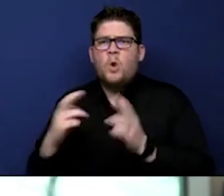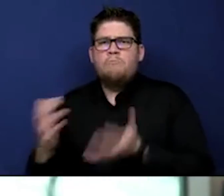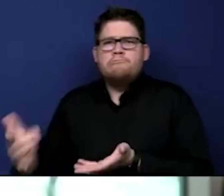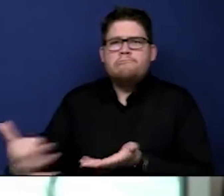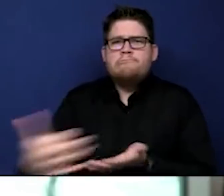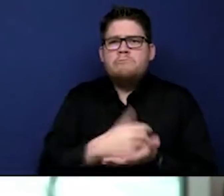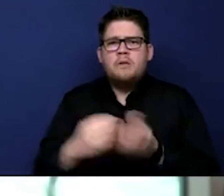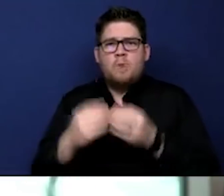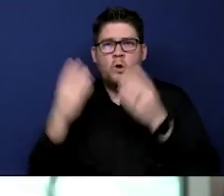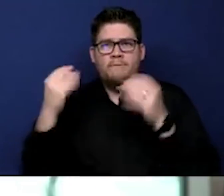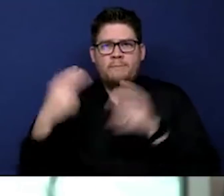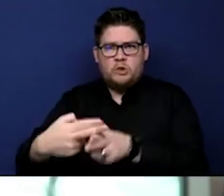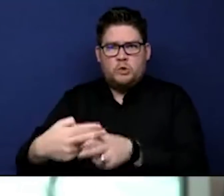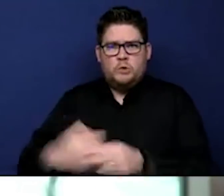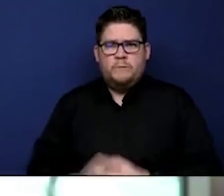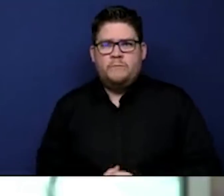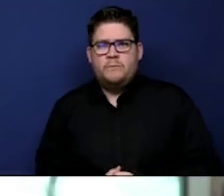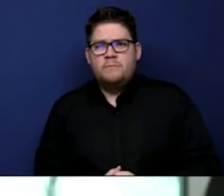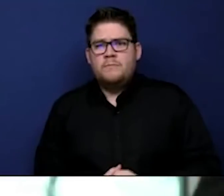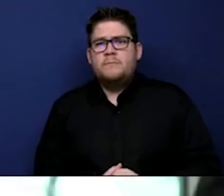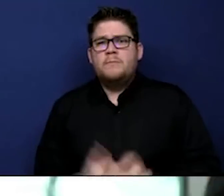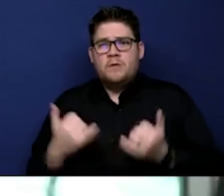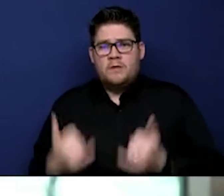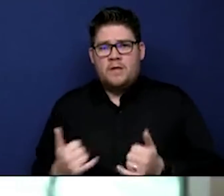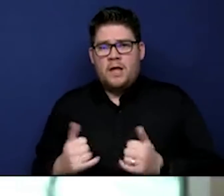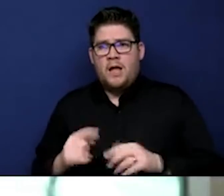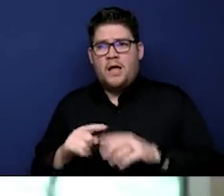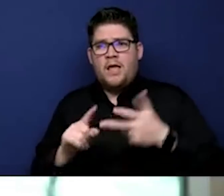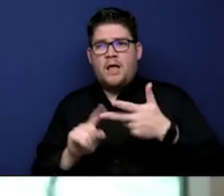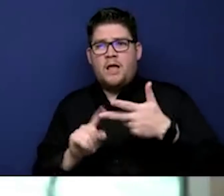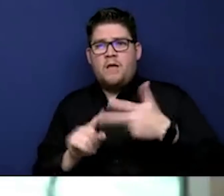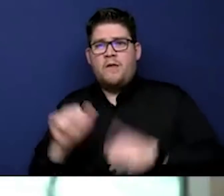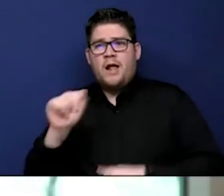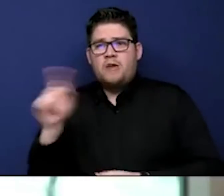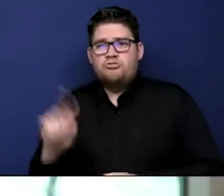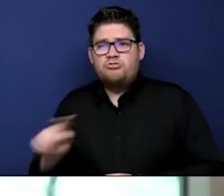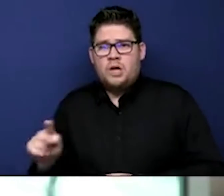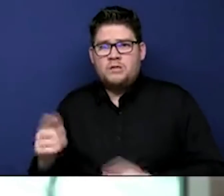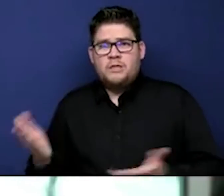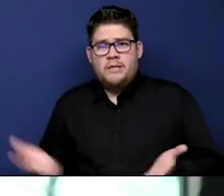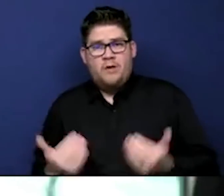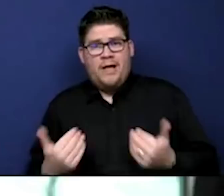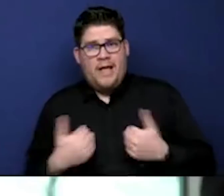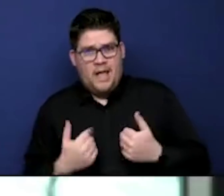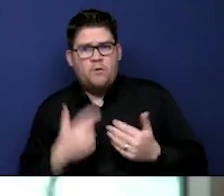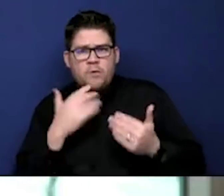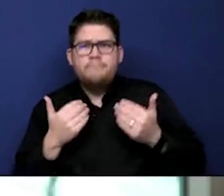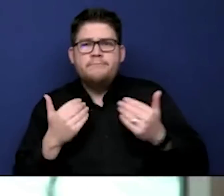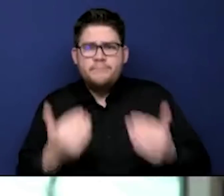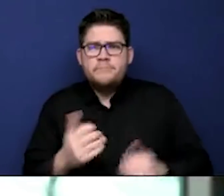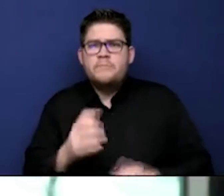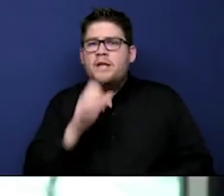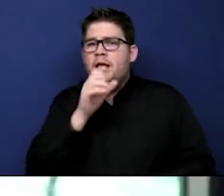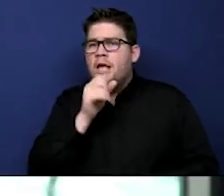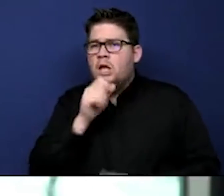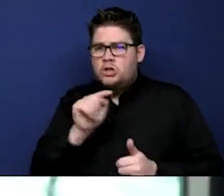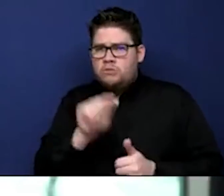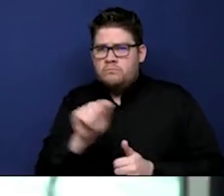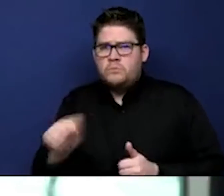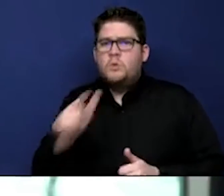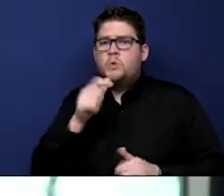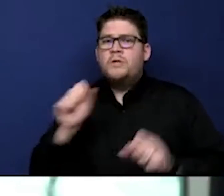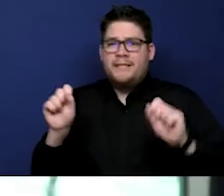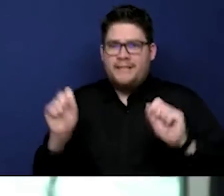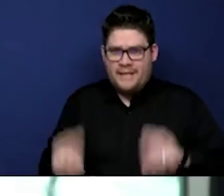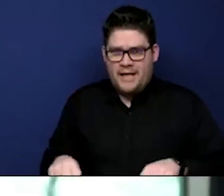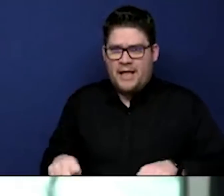be using the AstraZeneca that we have in BC to advance the age groups that are eligible for